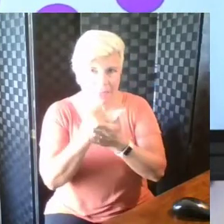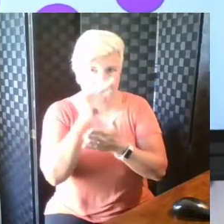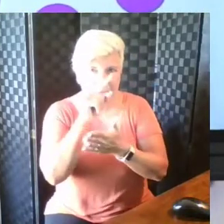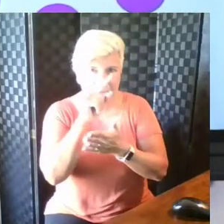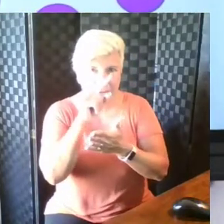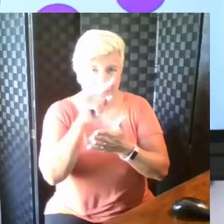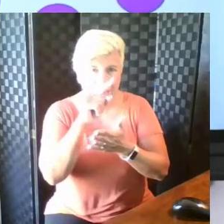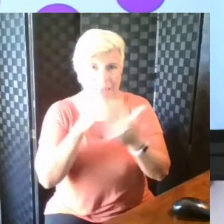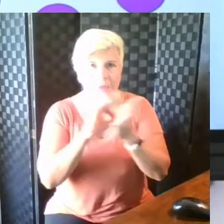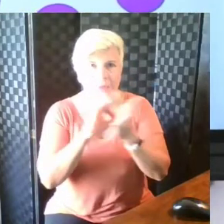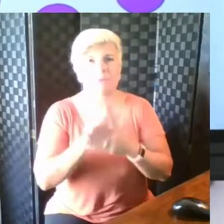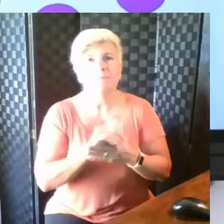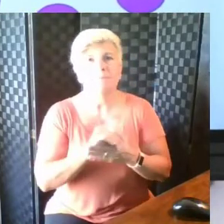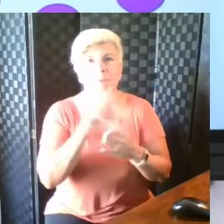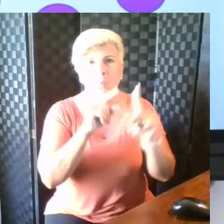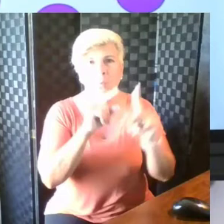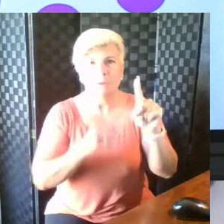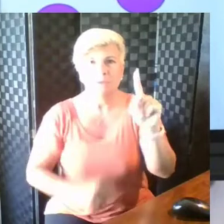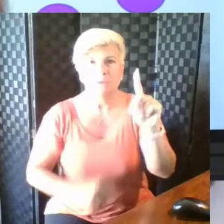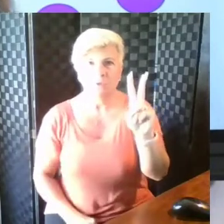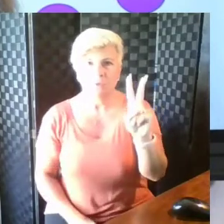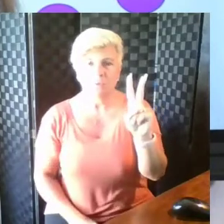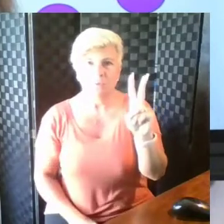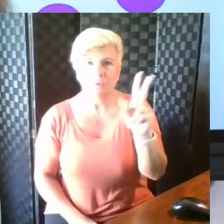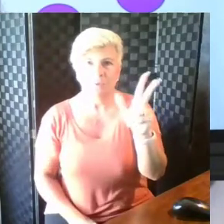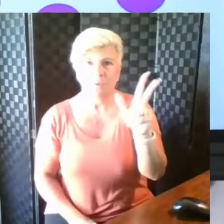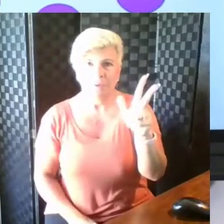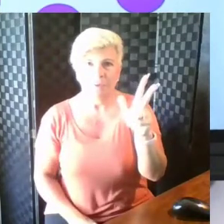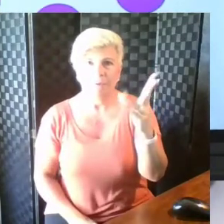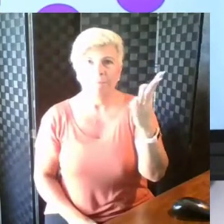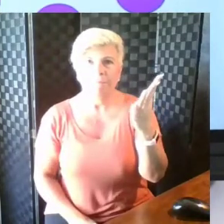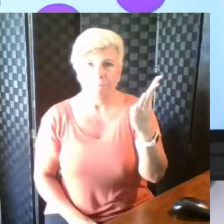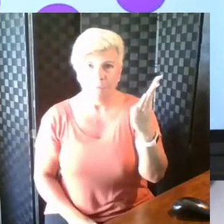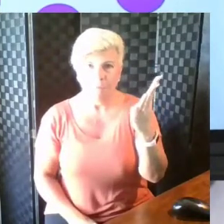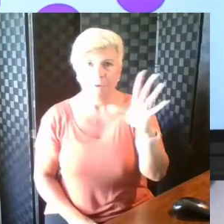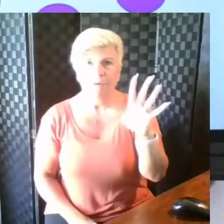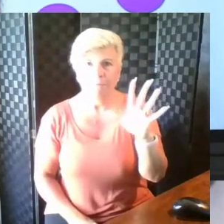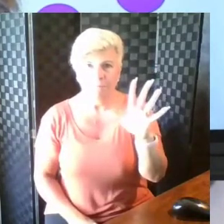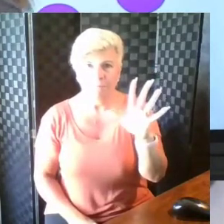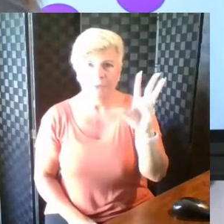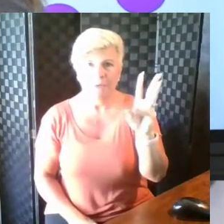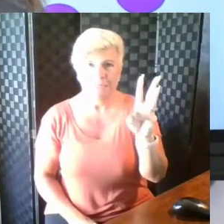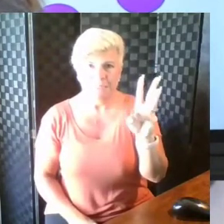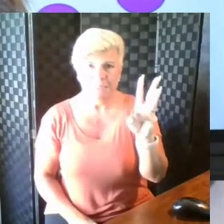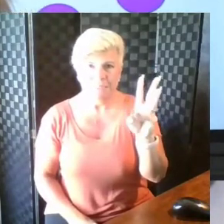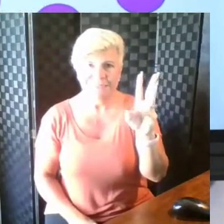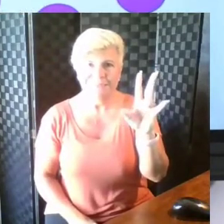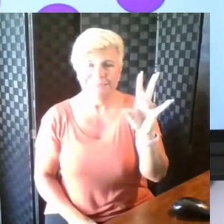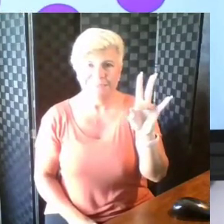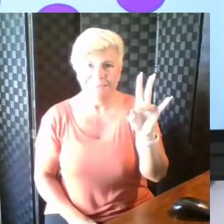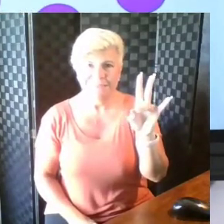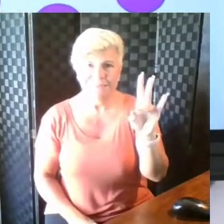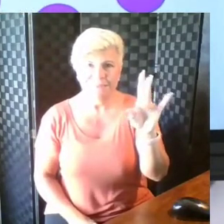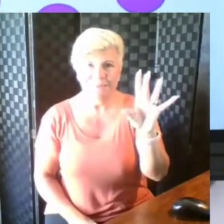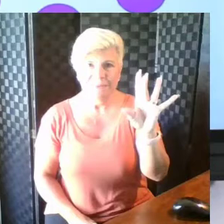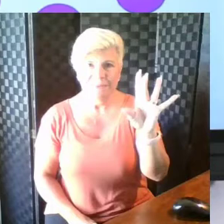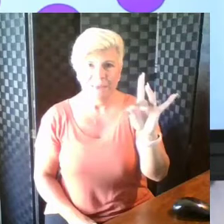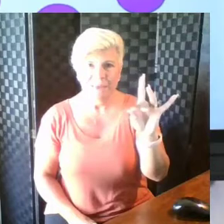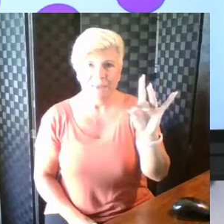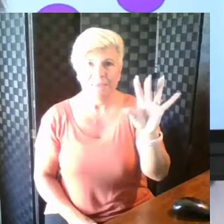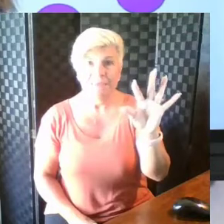forth. So count with me, please. 1, 2, 3, 4, 5, 6,